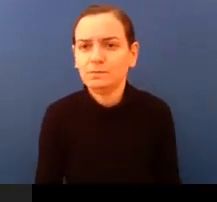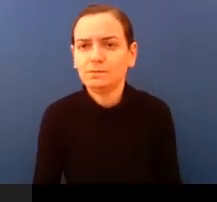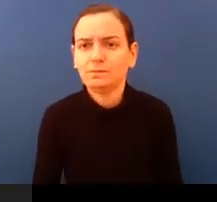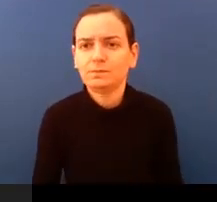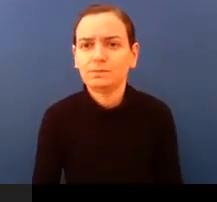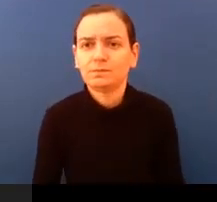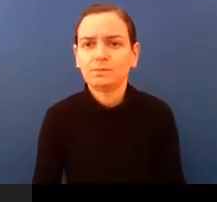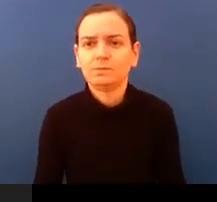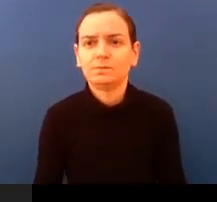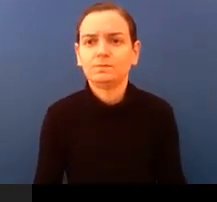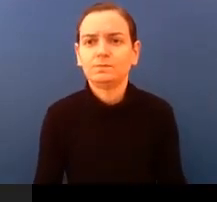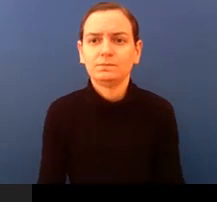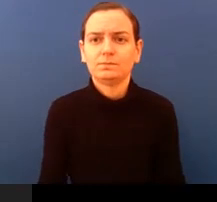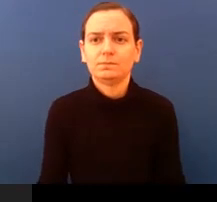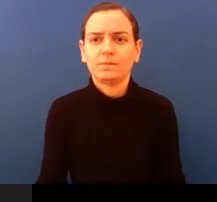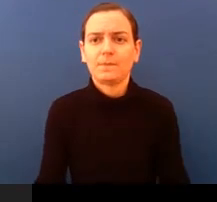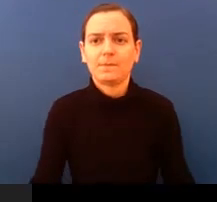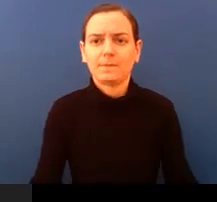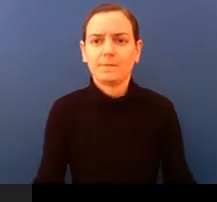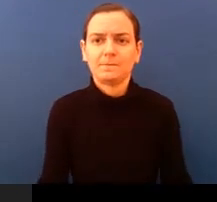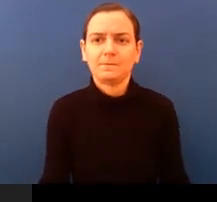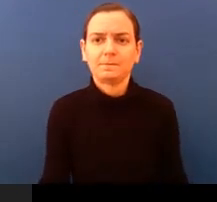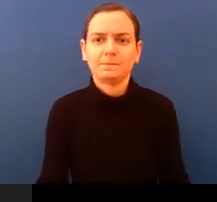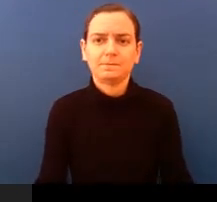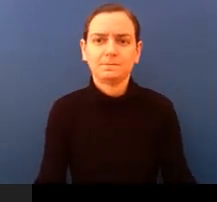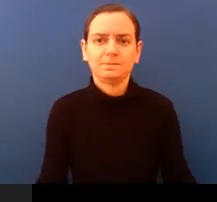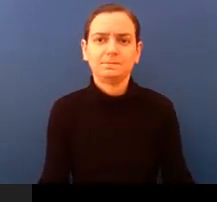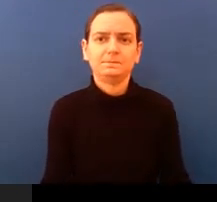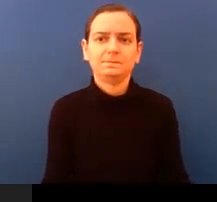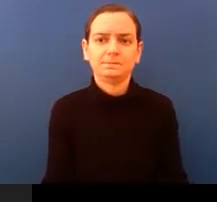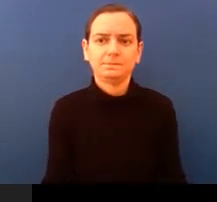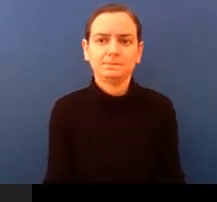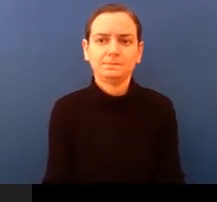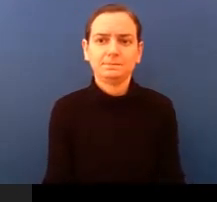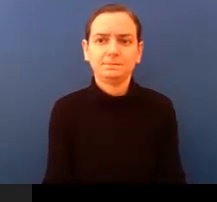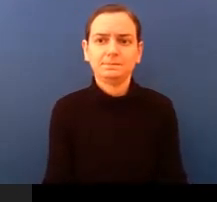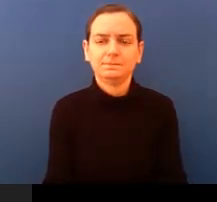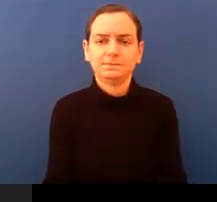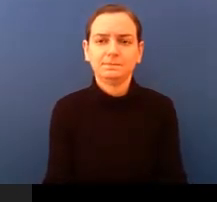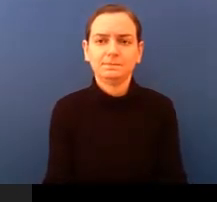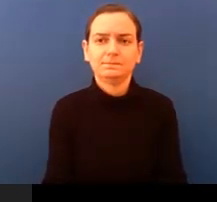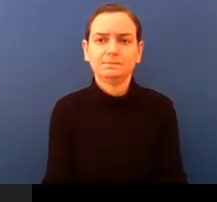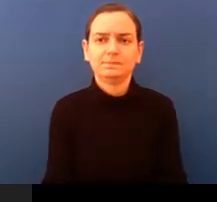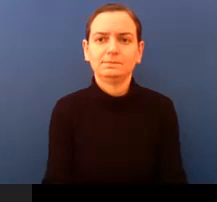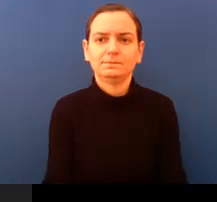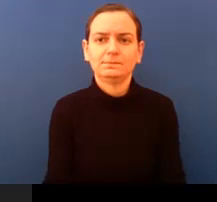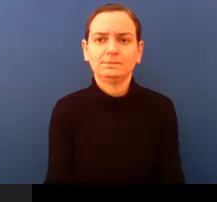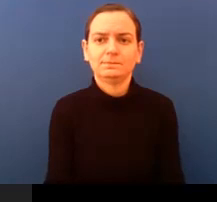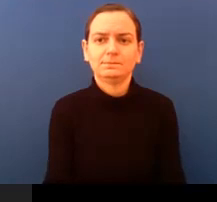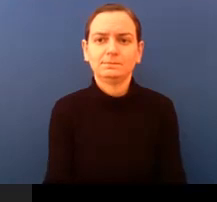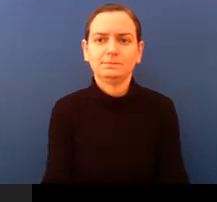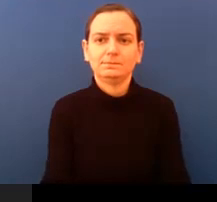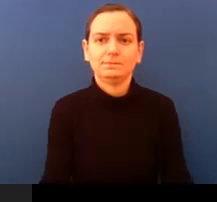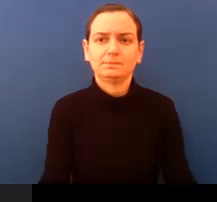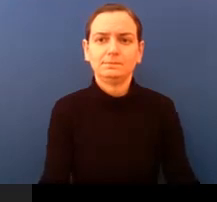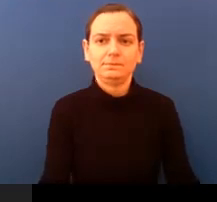or the clerk at the front of the hospital would say, you can't come in. That was resolved before he